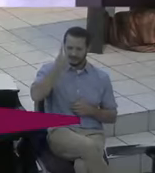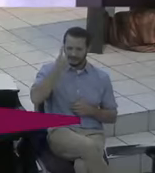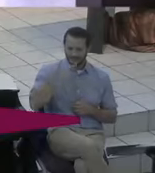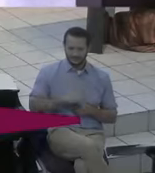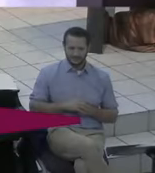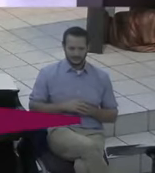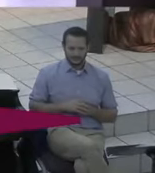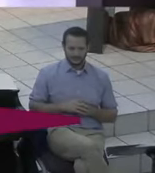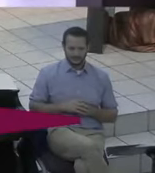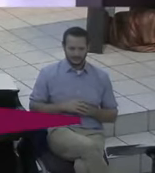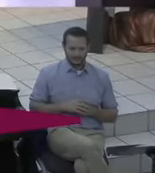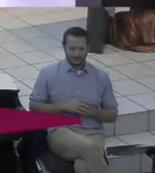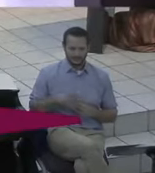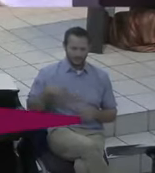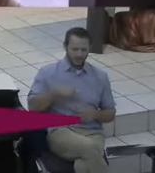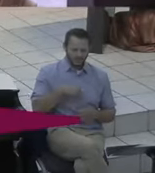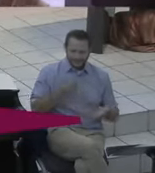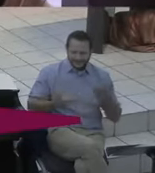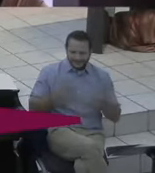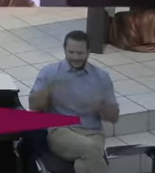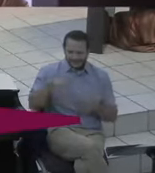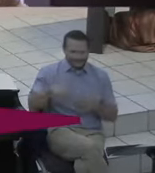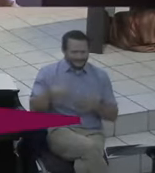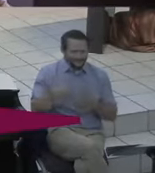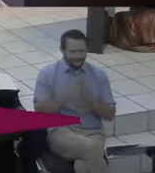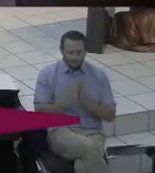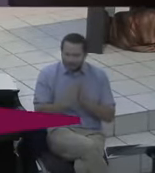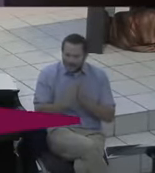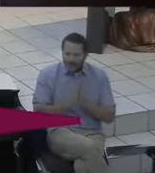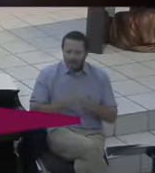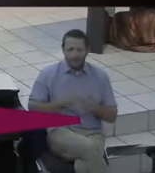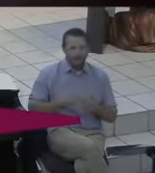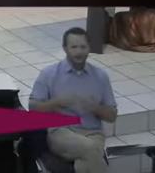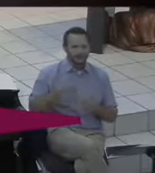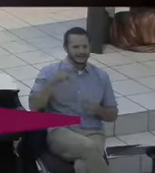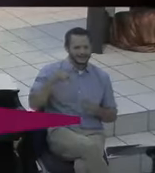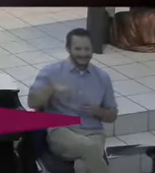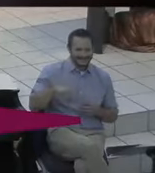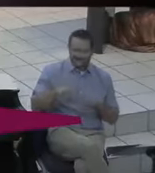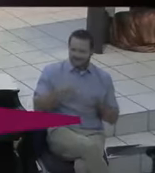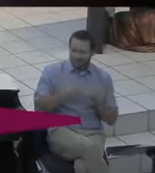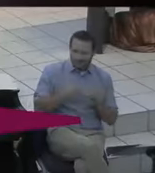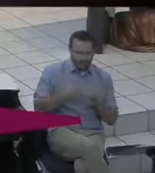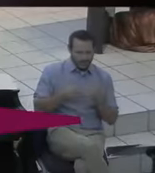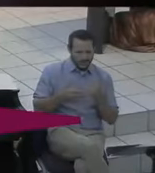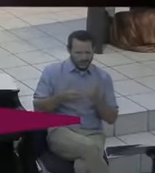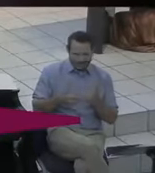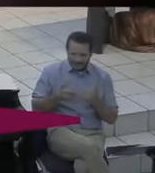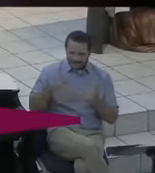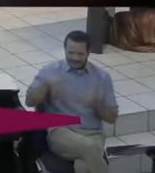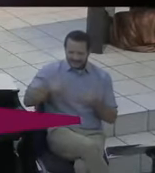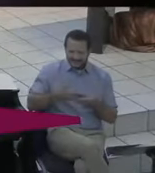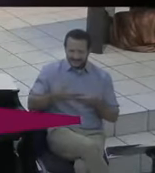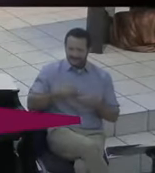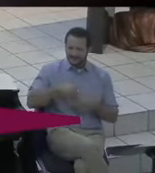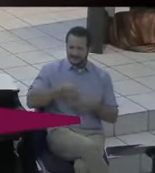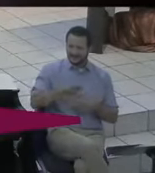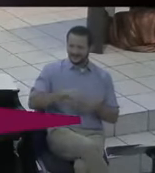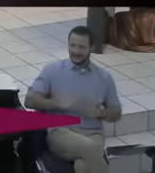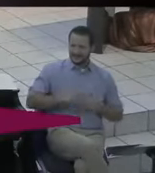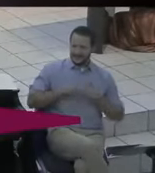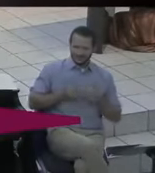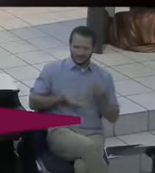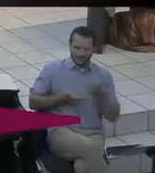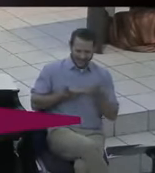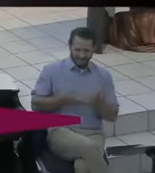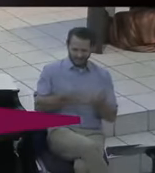As ones who may need a little prayer, who may need a little more Jesus, who may need something in their lives to get them